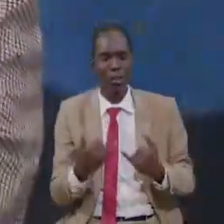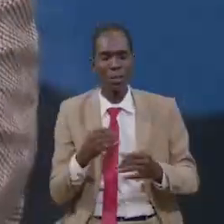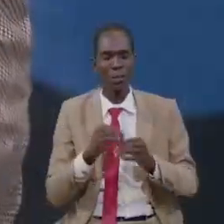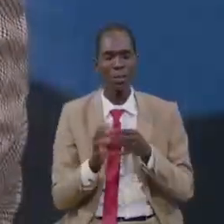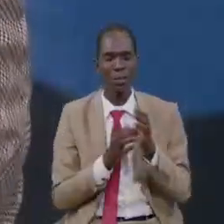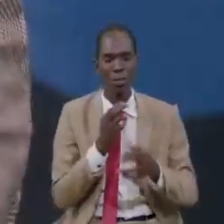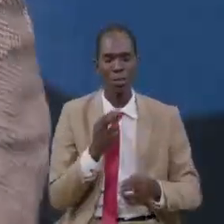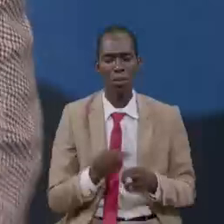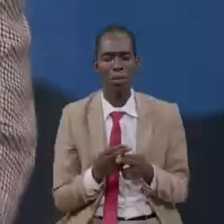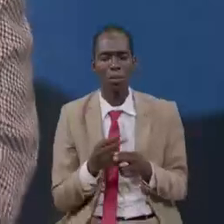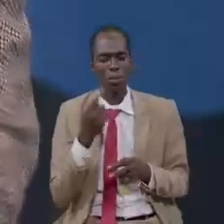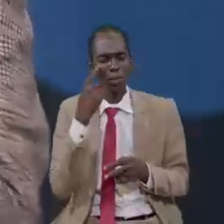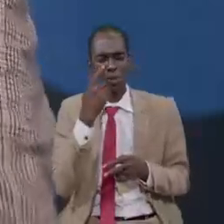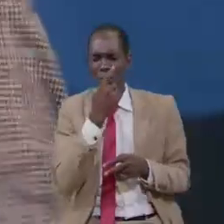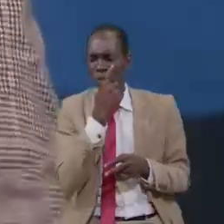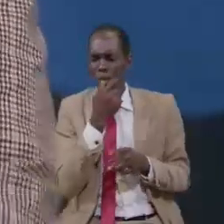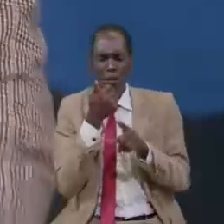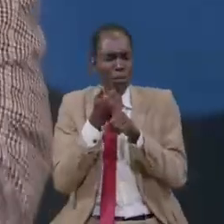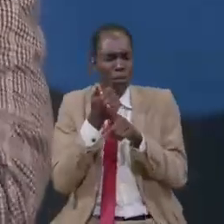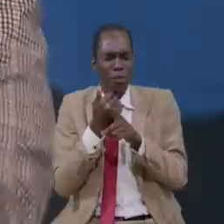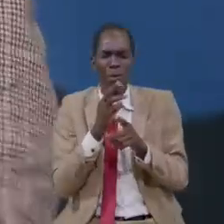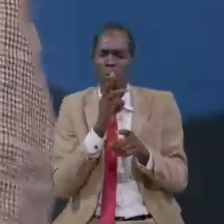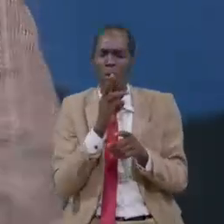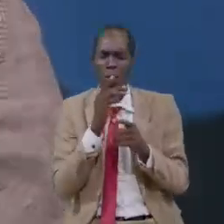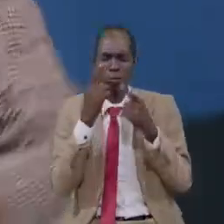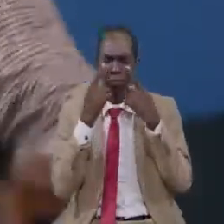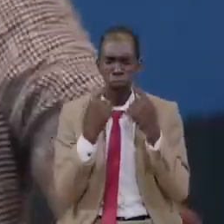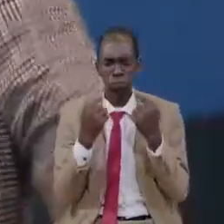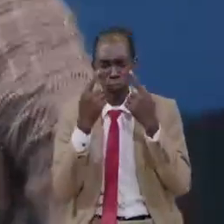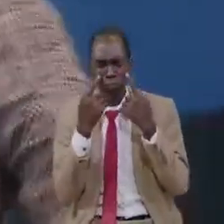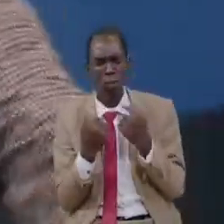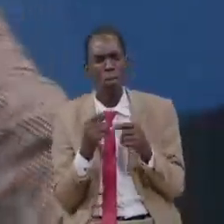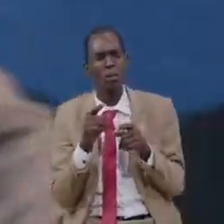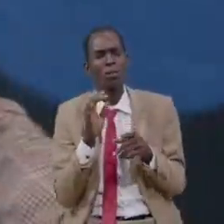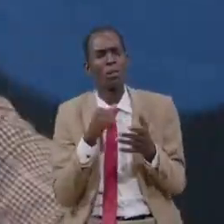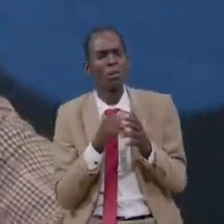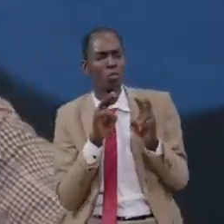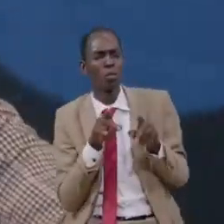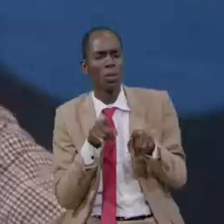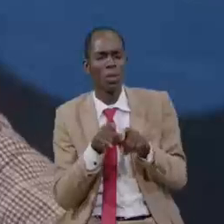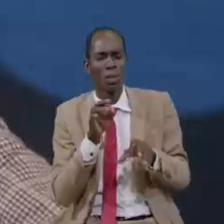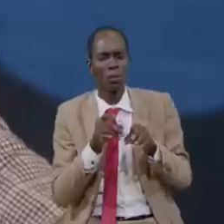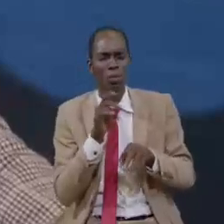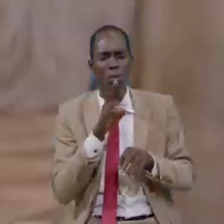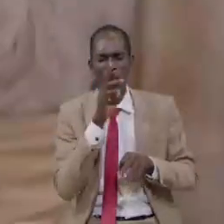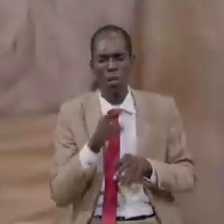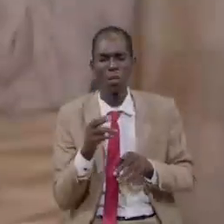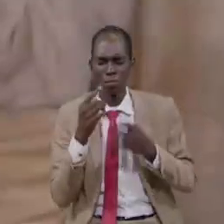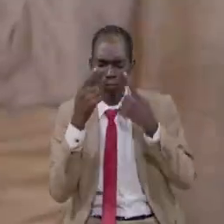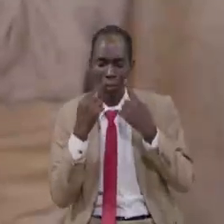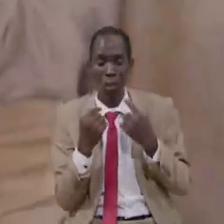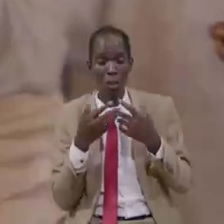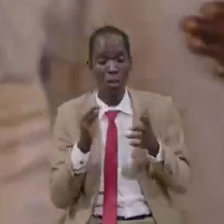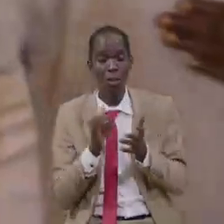out water every time as if you are crying every moment, dry up now in Jesus'